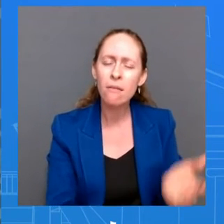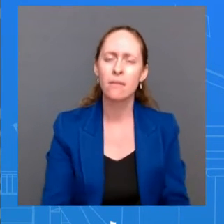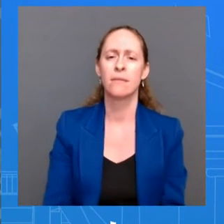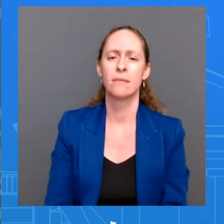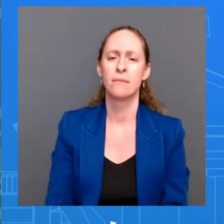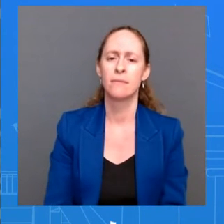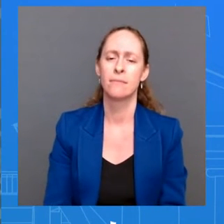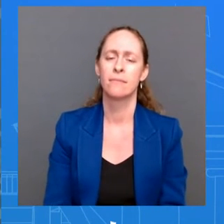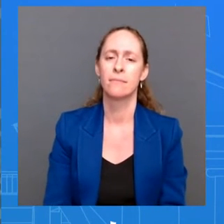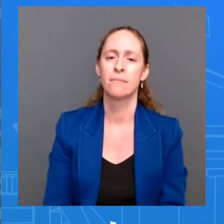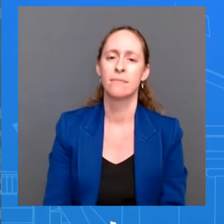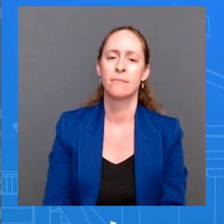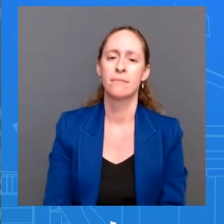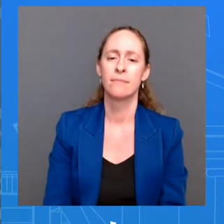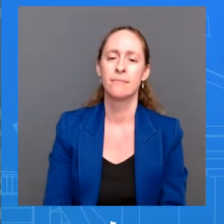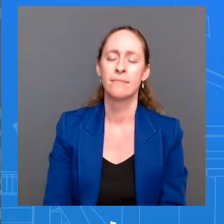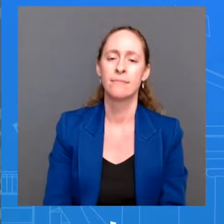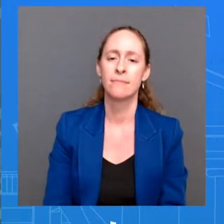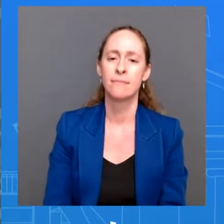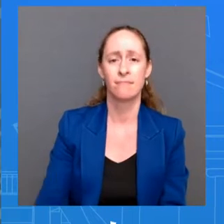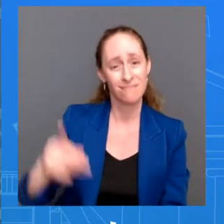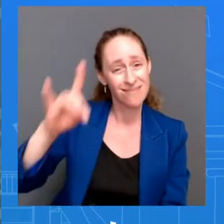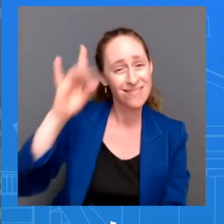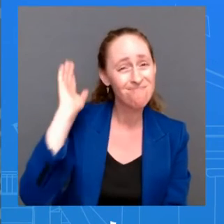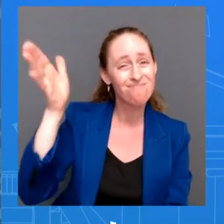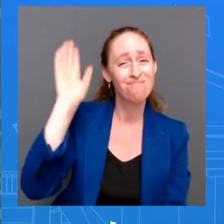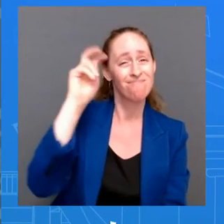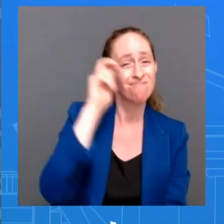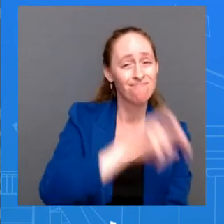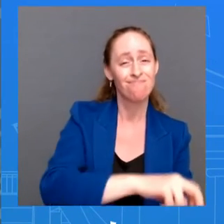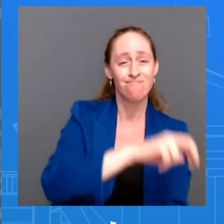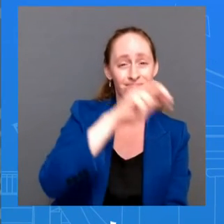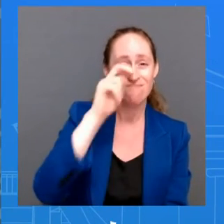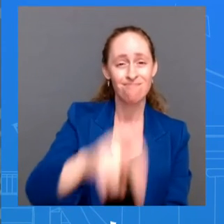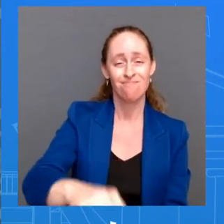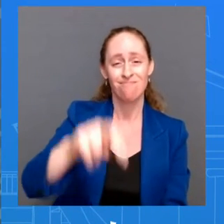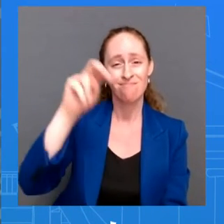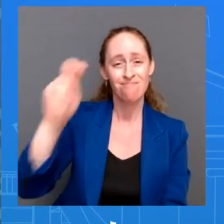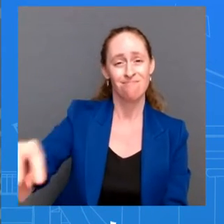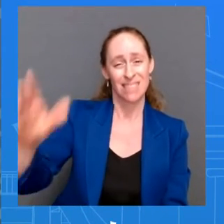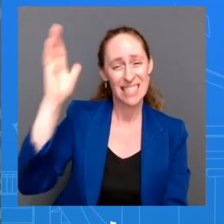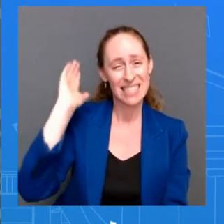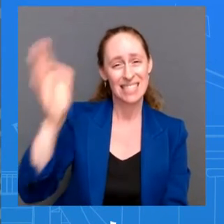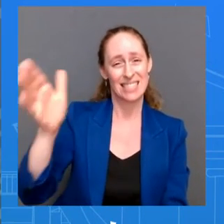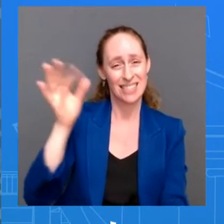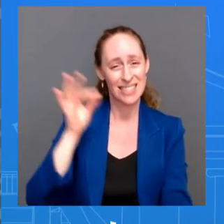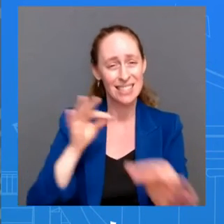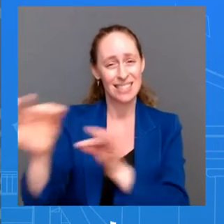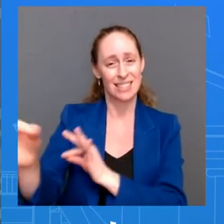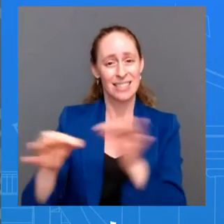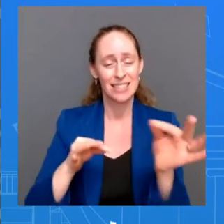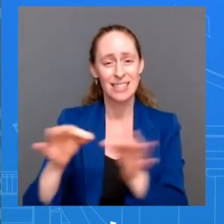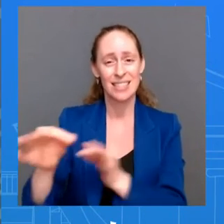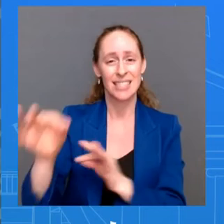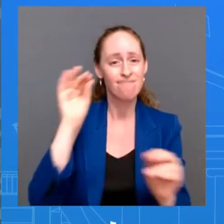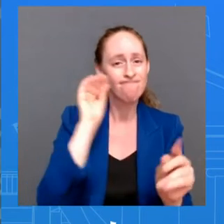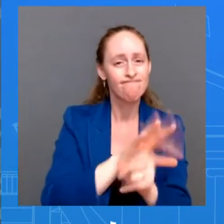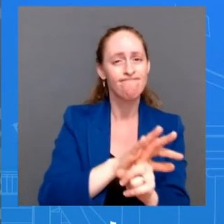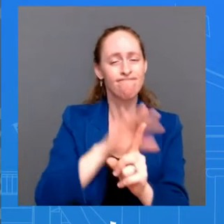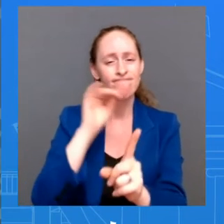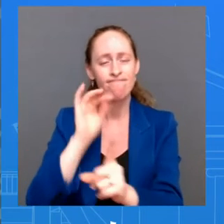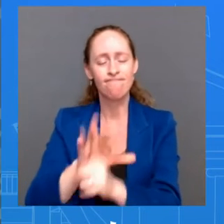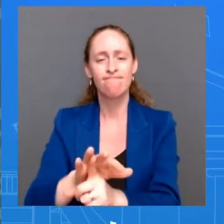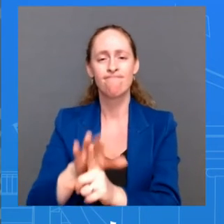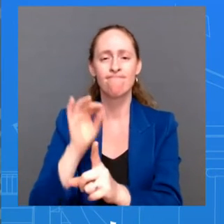or spoken in front of them and told that story, explained what Congress needs to do. So, you know, we're going to continue to do